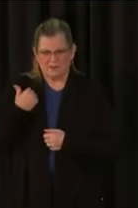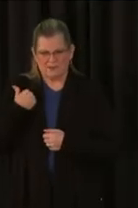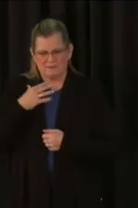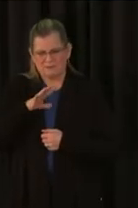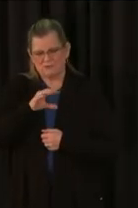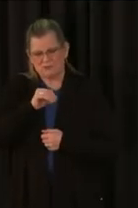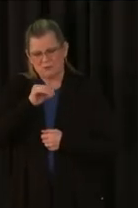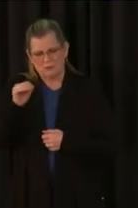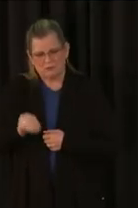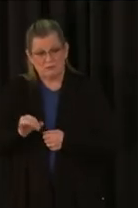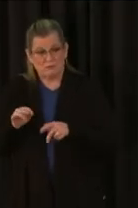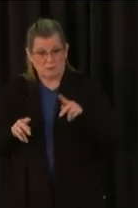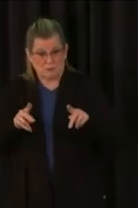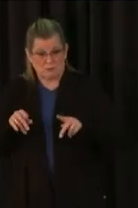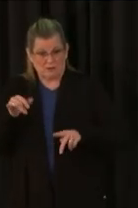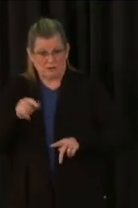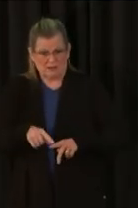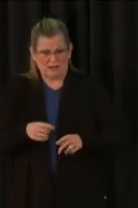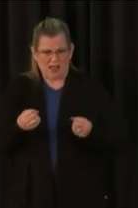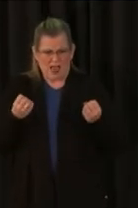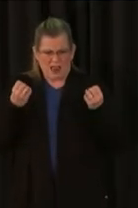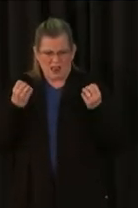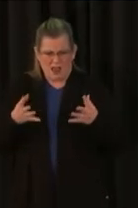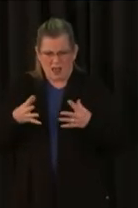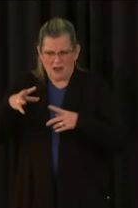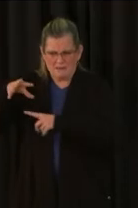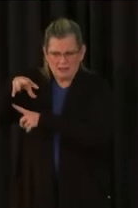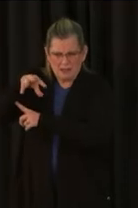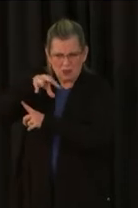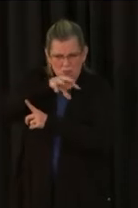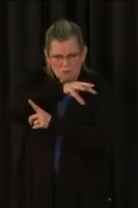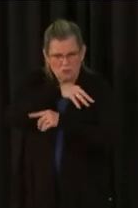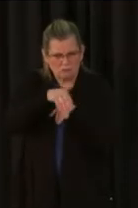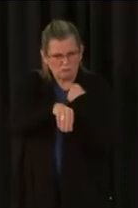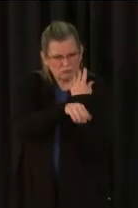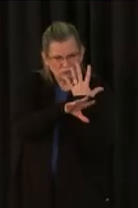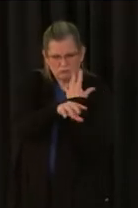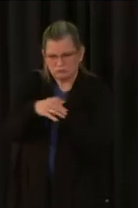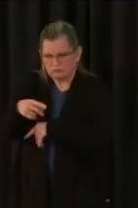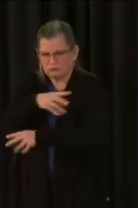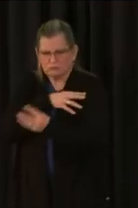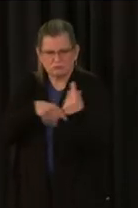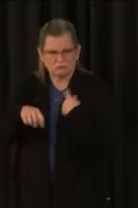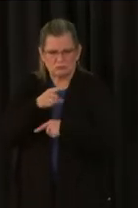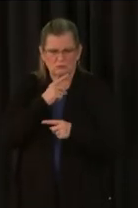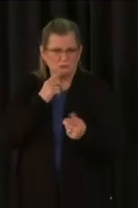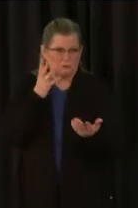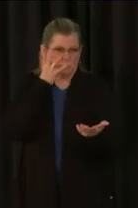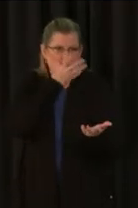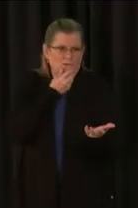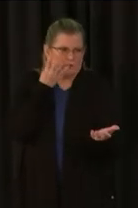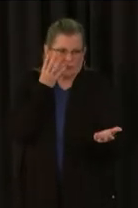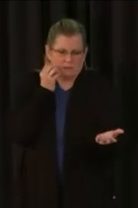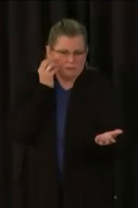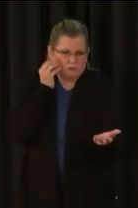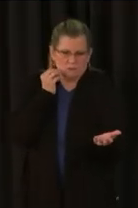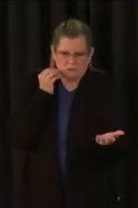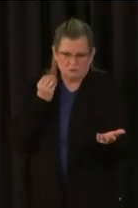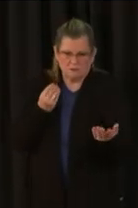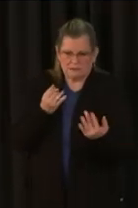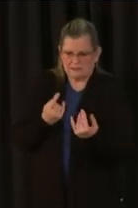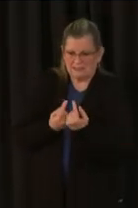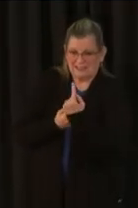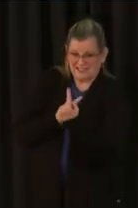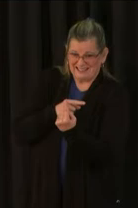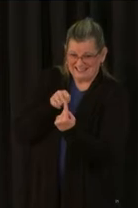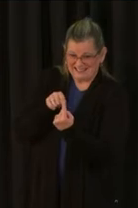virtually. There are ways to do this, and we very much want to be part of the solution. And the DC Event Coalition, which I'm a